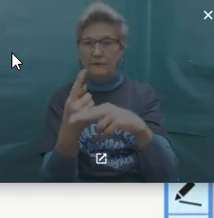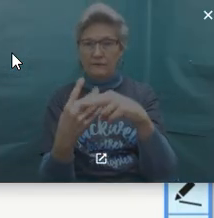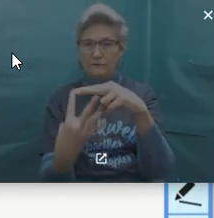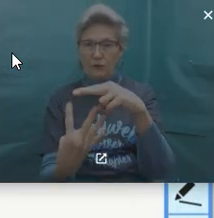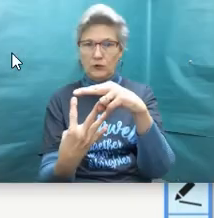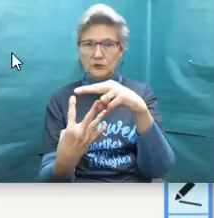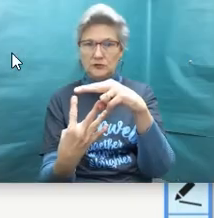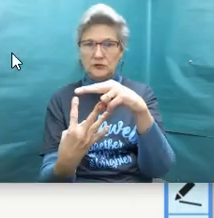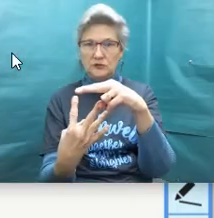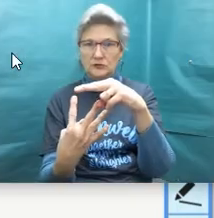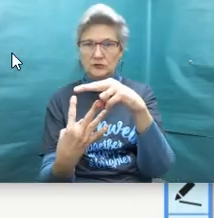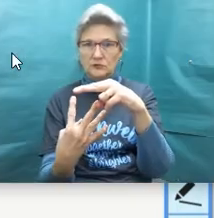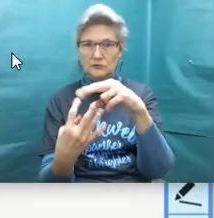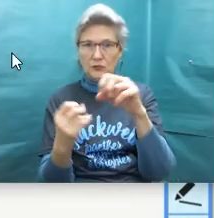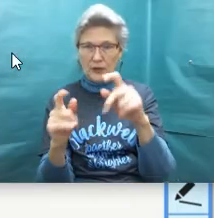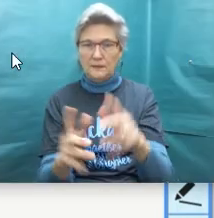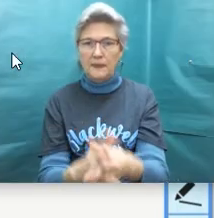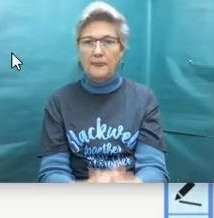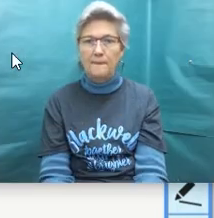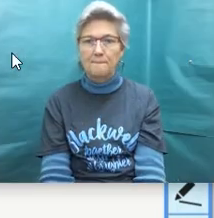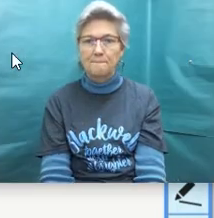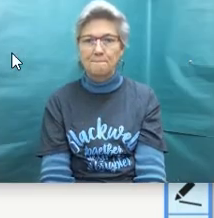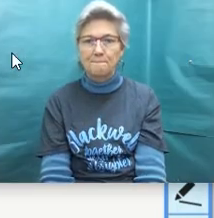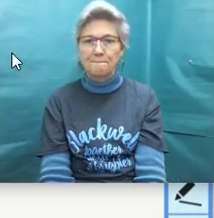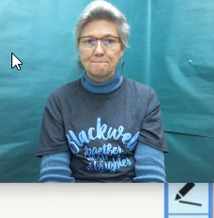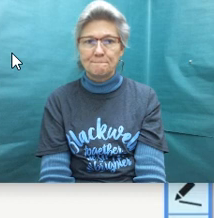a fraction greater than 1.